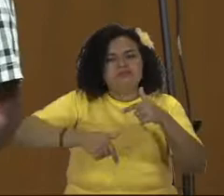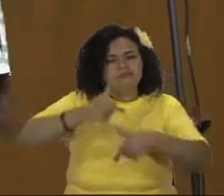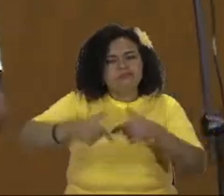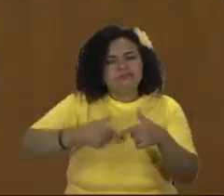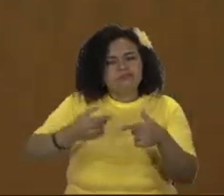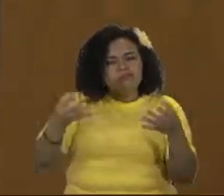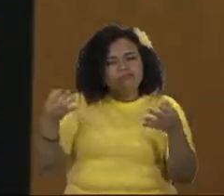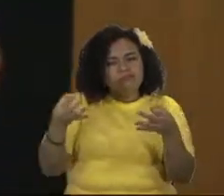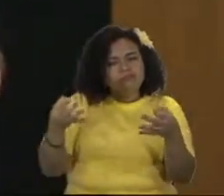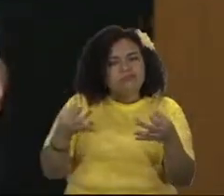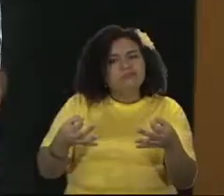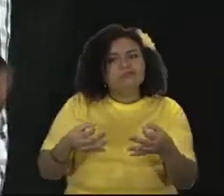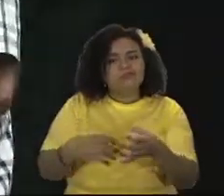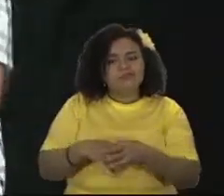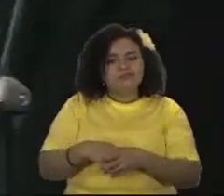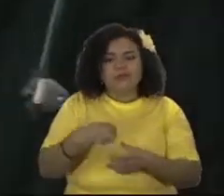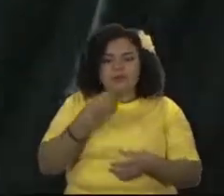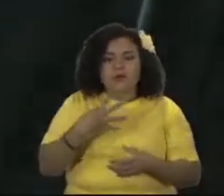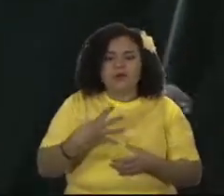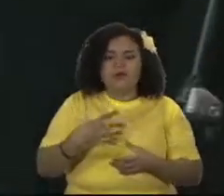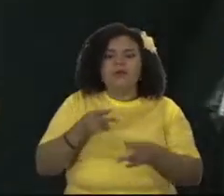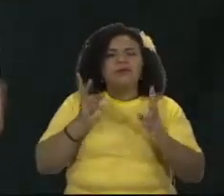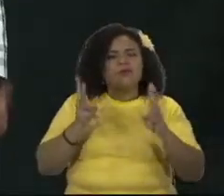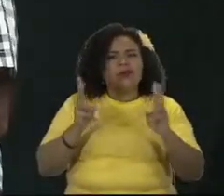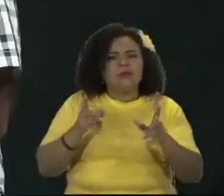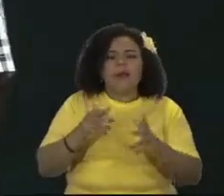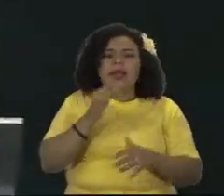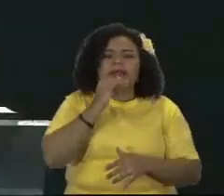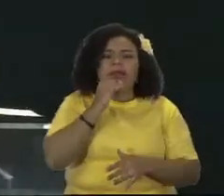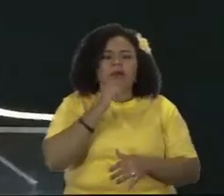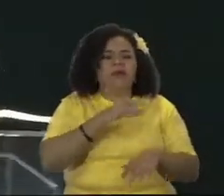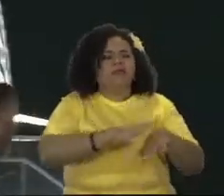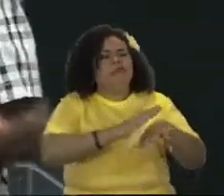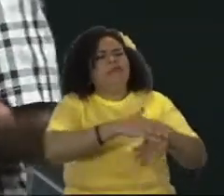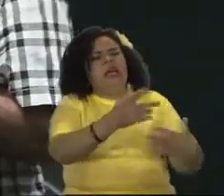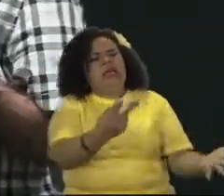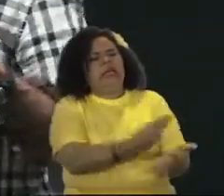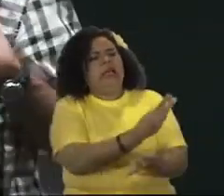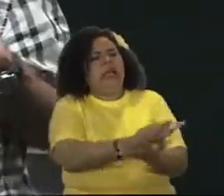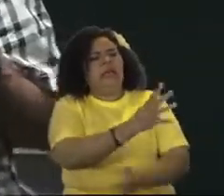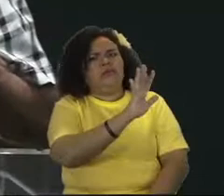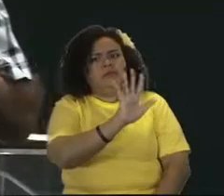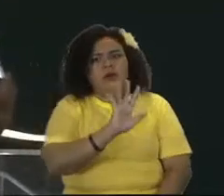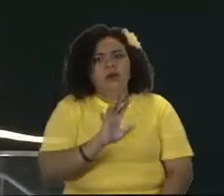have a decent code. That's why once in a while, I don't like to do...